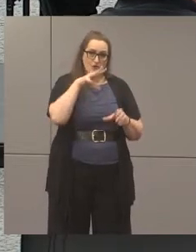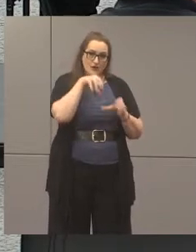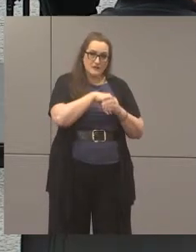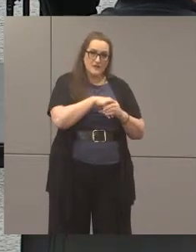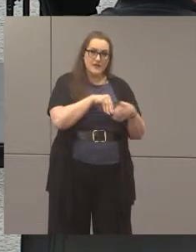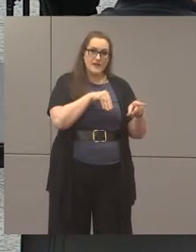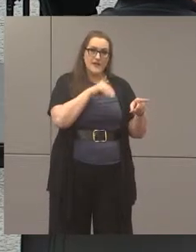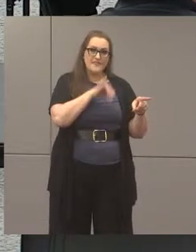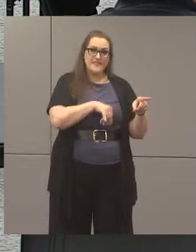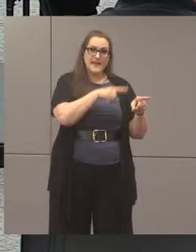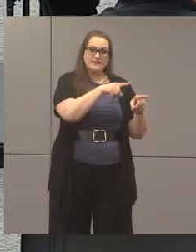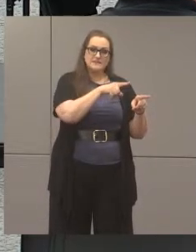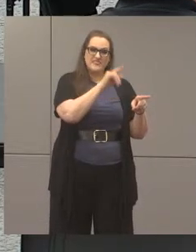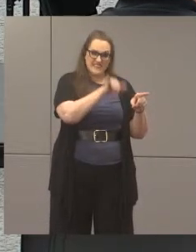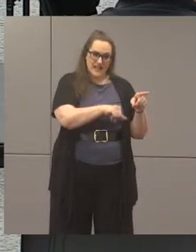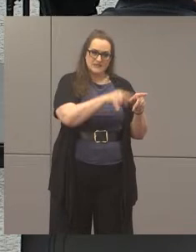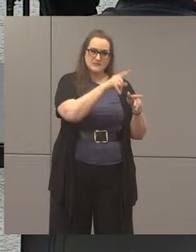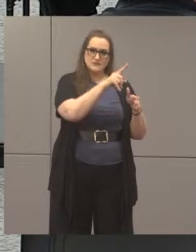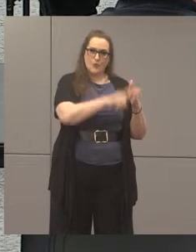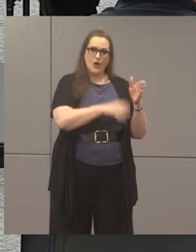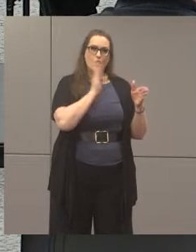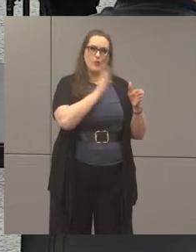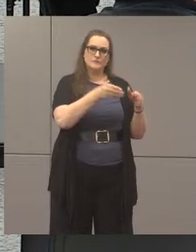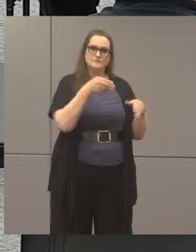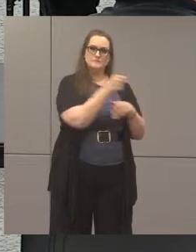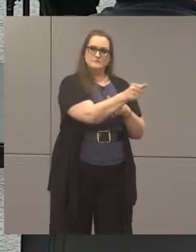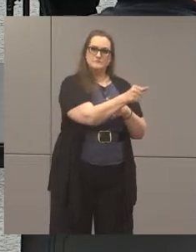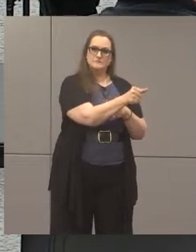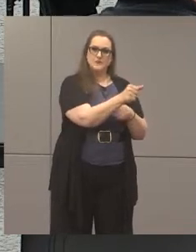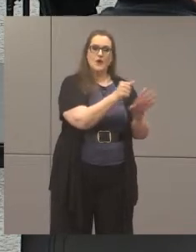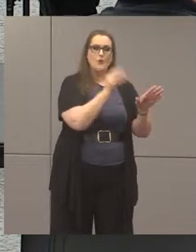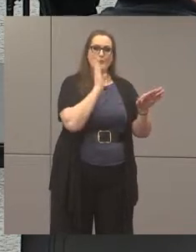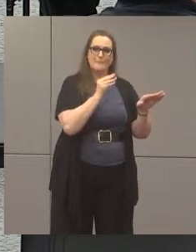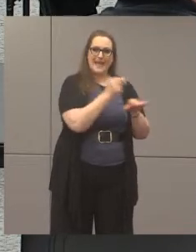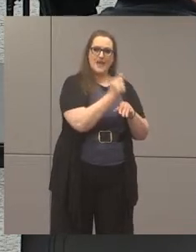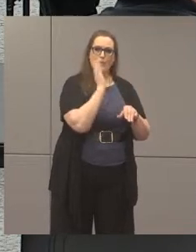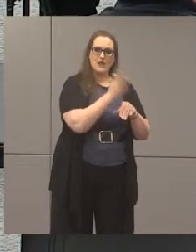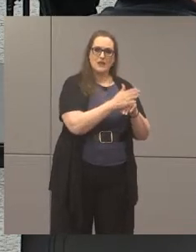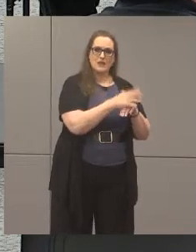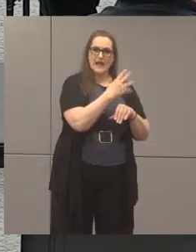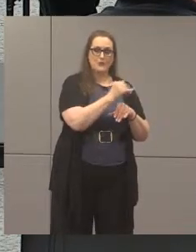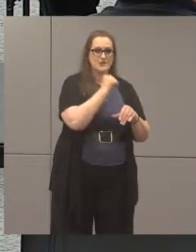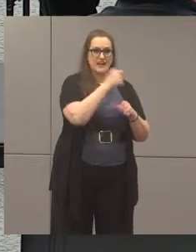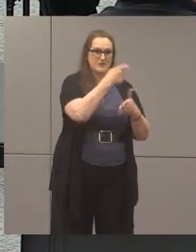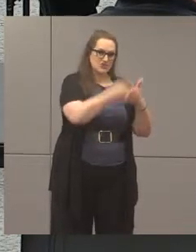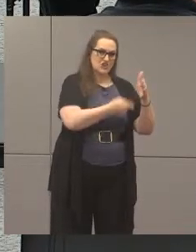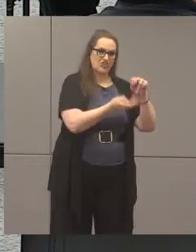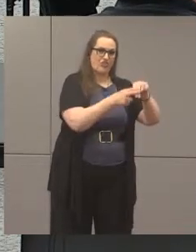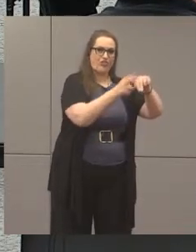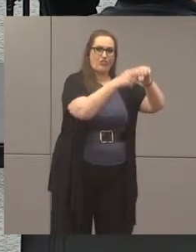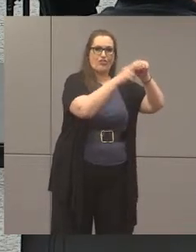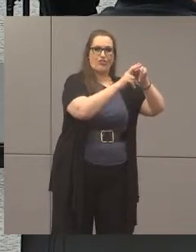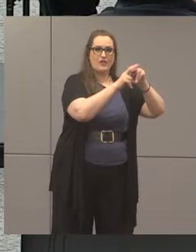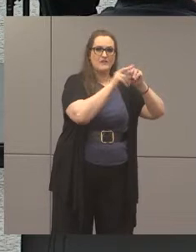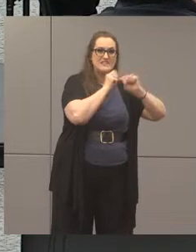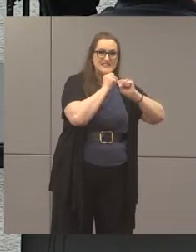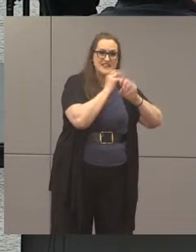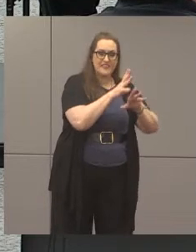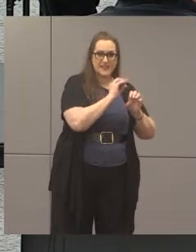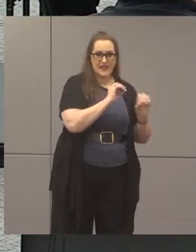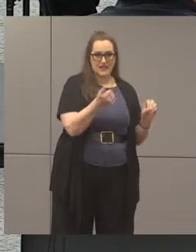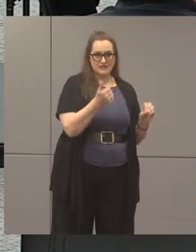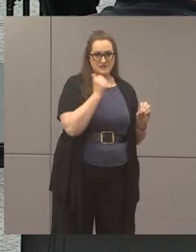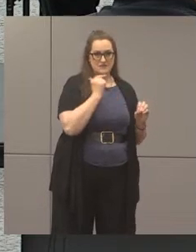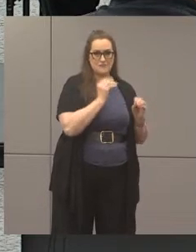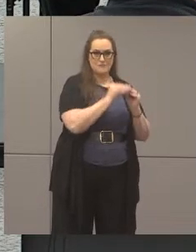that that's what we're going to be paid, or we're paying, and we're not going to be charged absolutely nothing else over